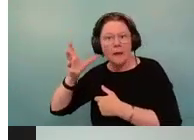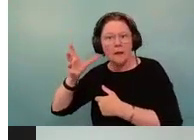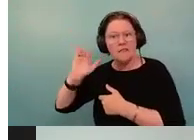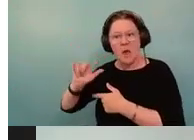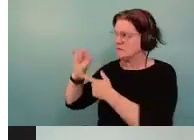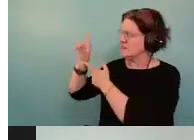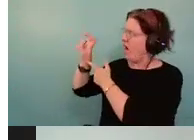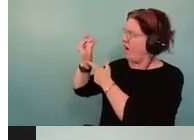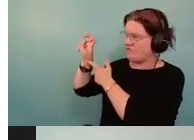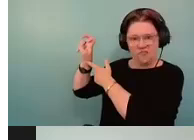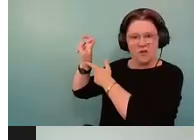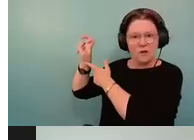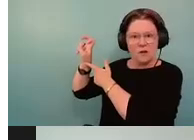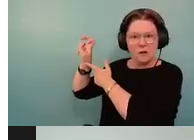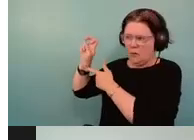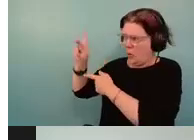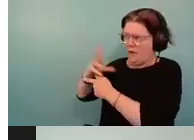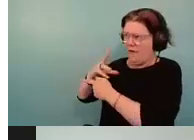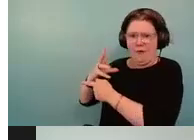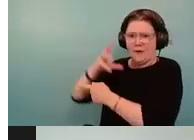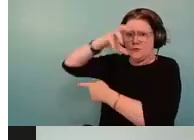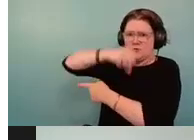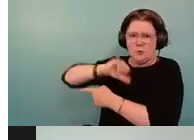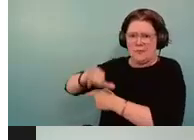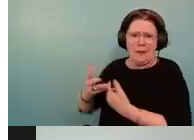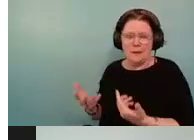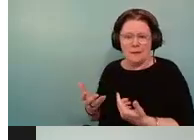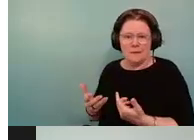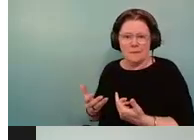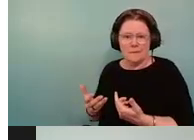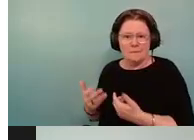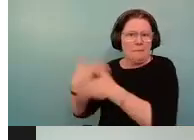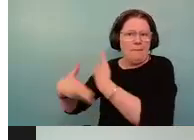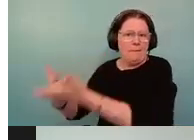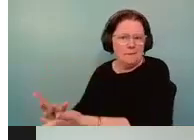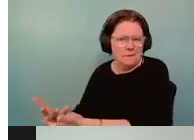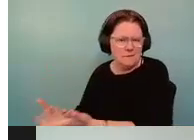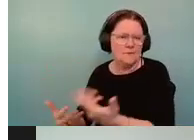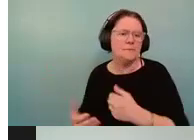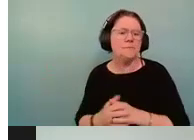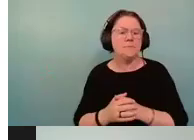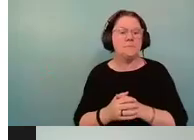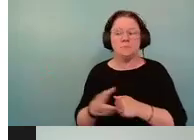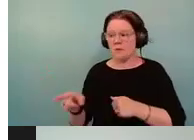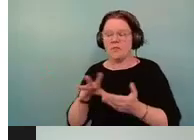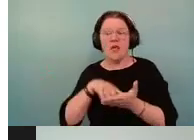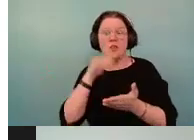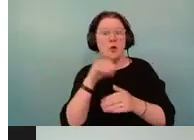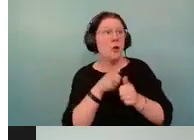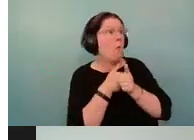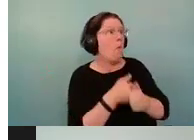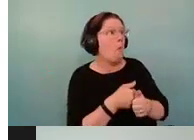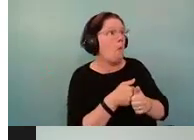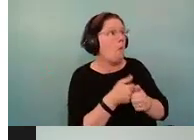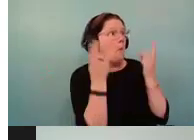to um, not red flag that situation. Learned compliance.